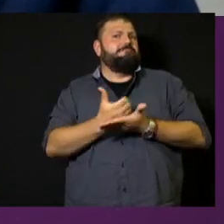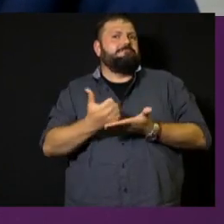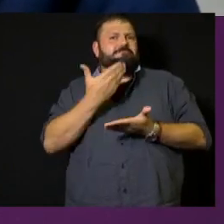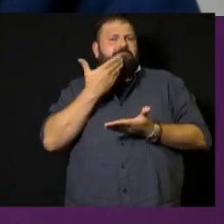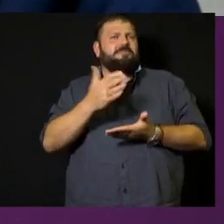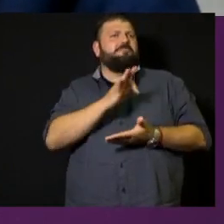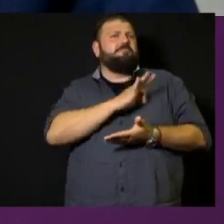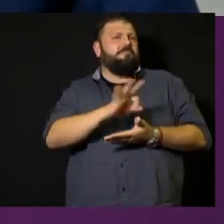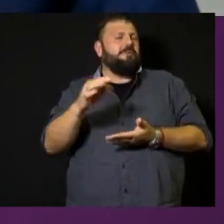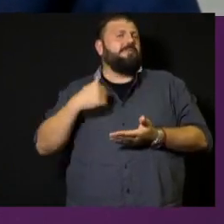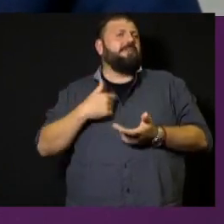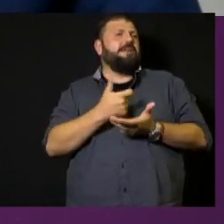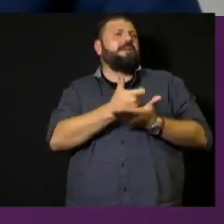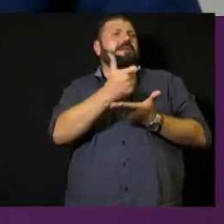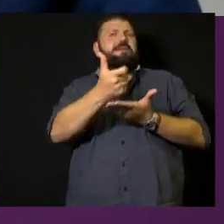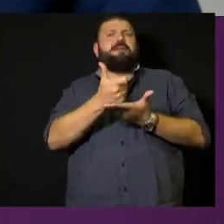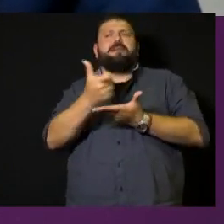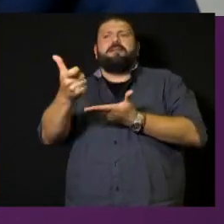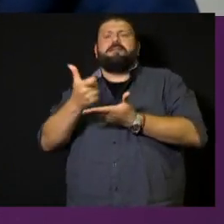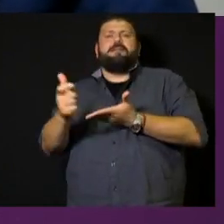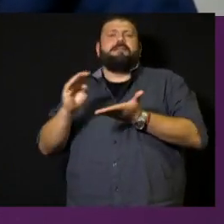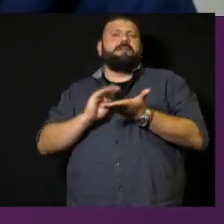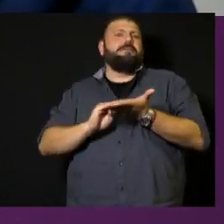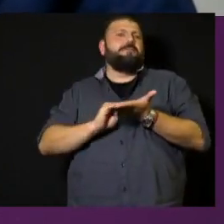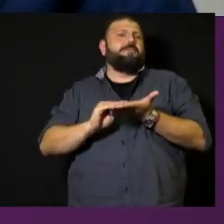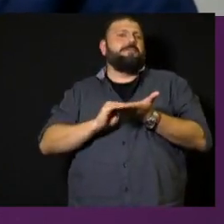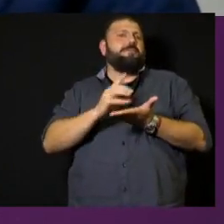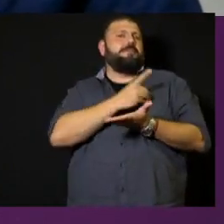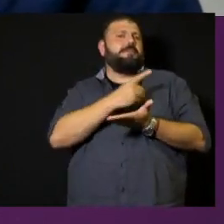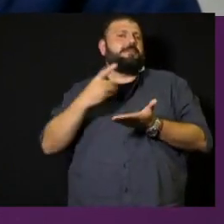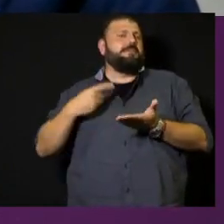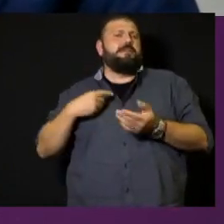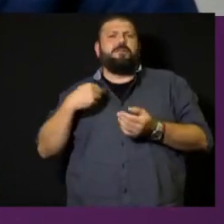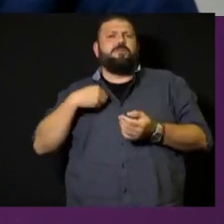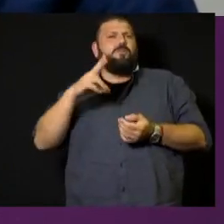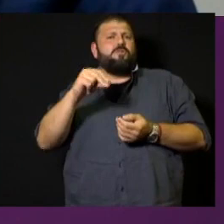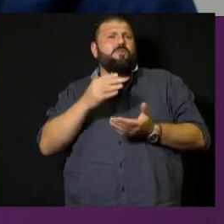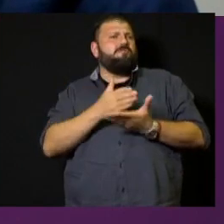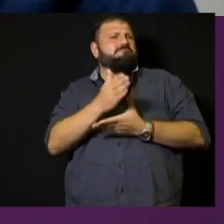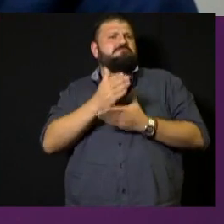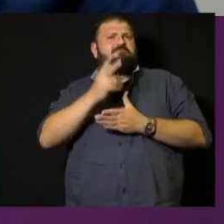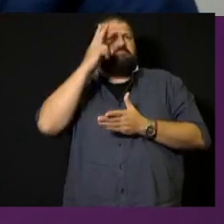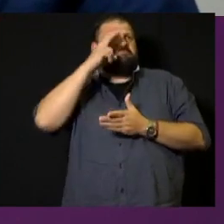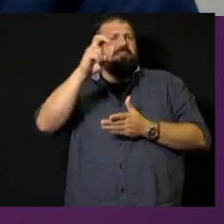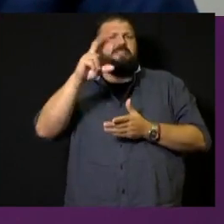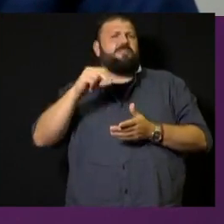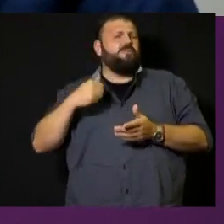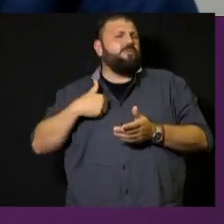OmniLive's bonuses, we have paid back our debts. I didn't come here for